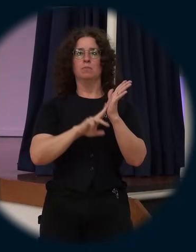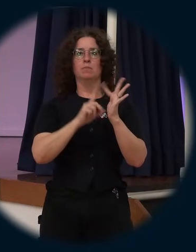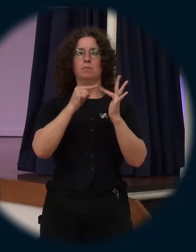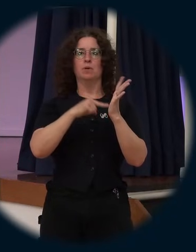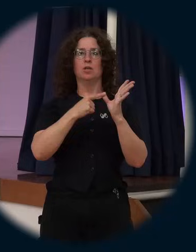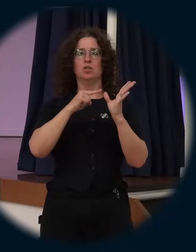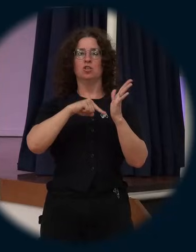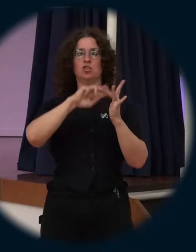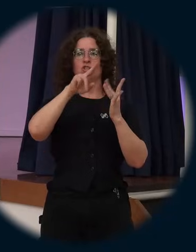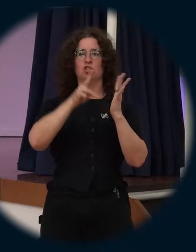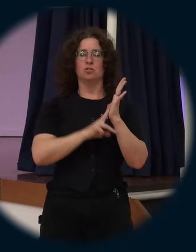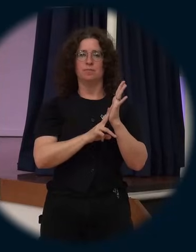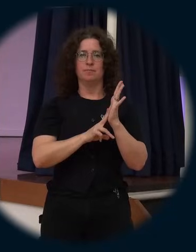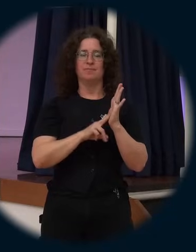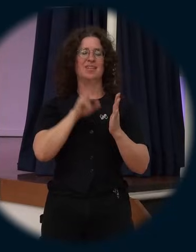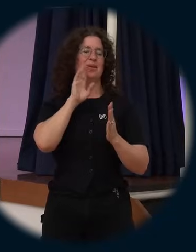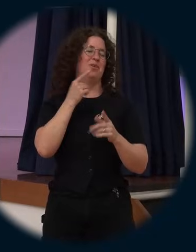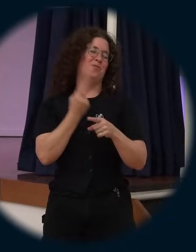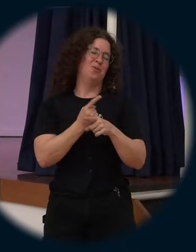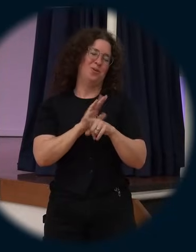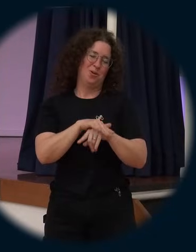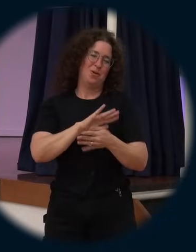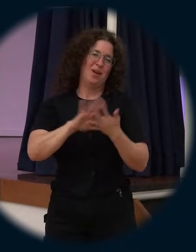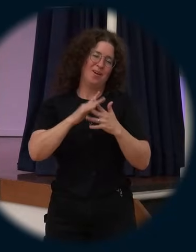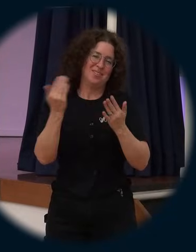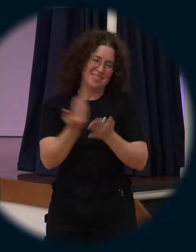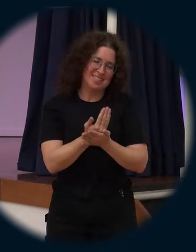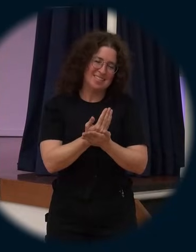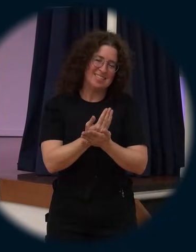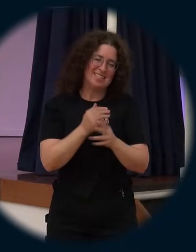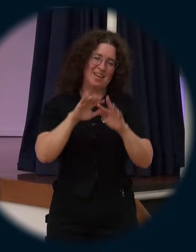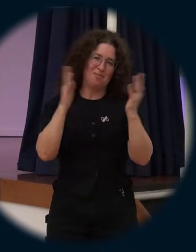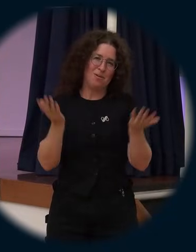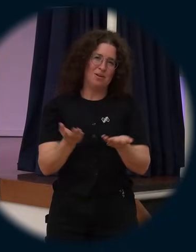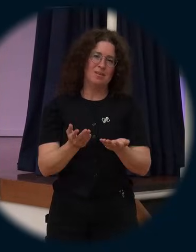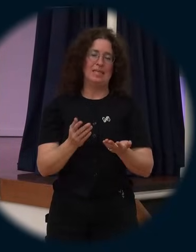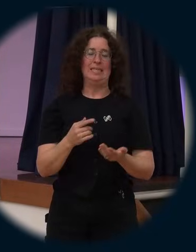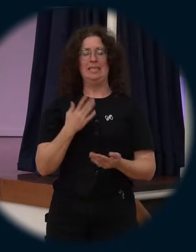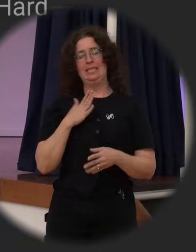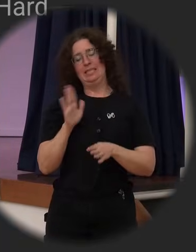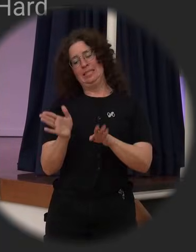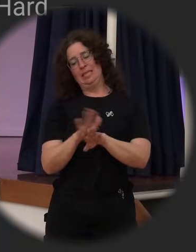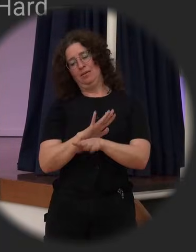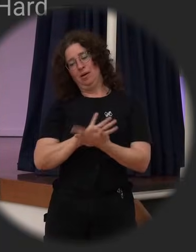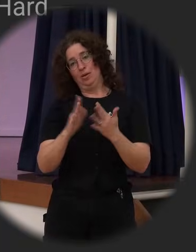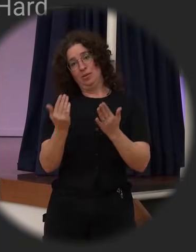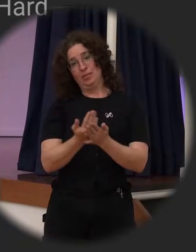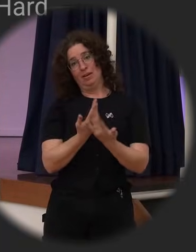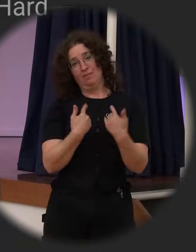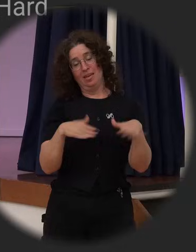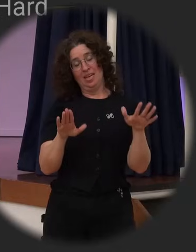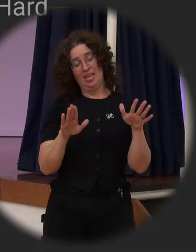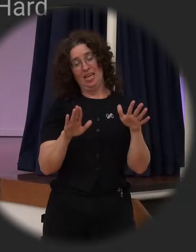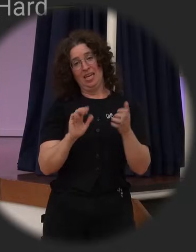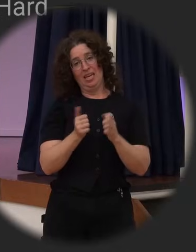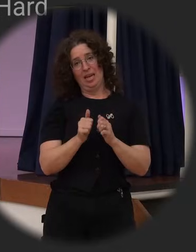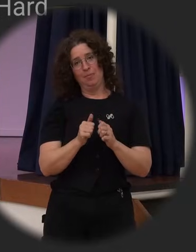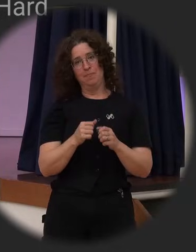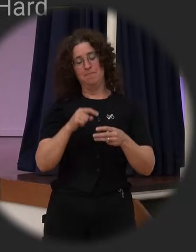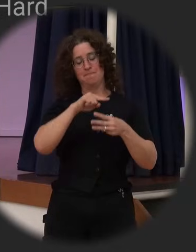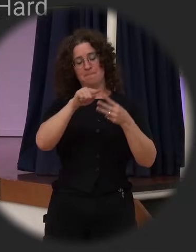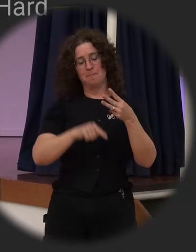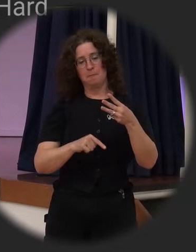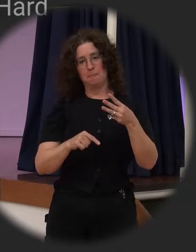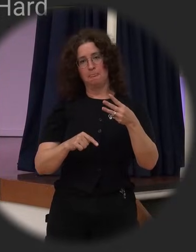Before I can get into how to save an open world game though, I need to quickly just touch on how to save any game. And really there's 3 difficulty levels to think about. So